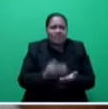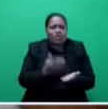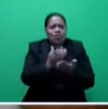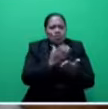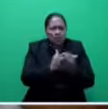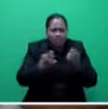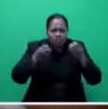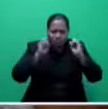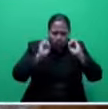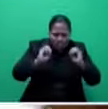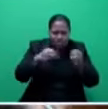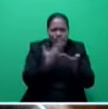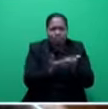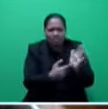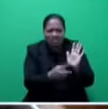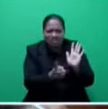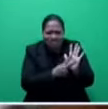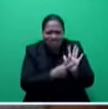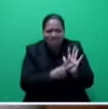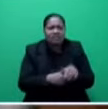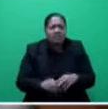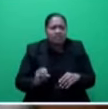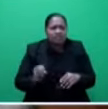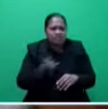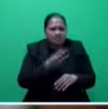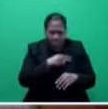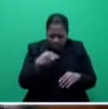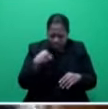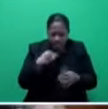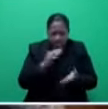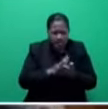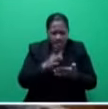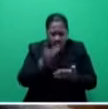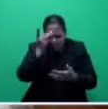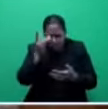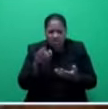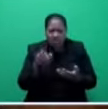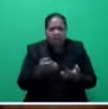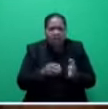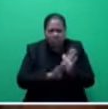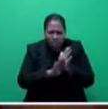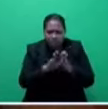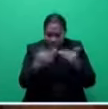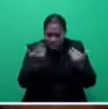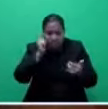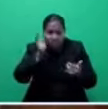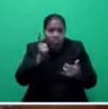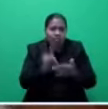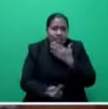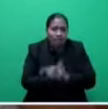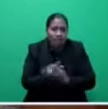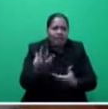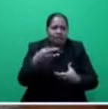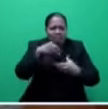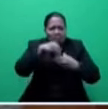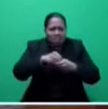talent quest organized by the Ministry have been highly promising, where now teachers will be engaged in producing segment for our Walesi